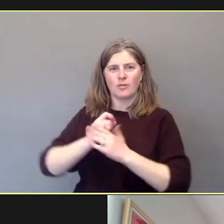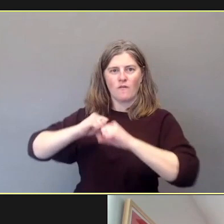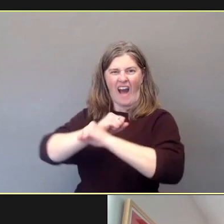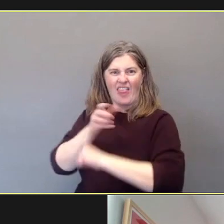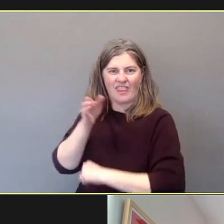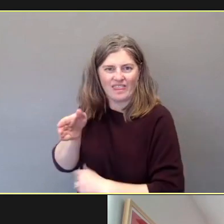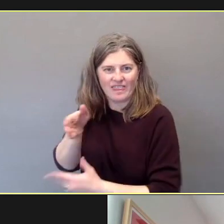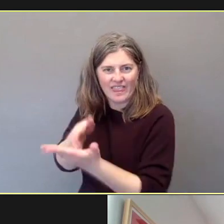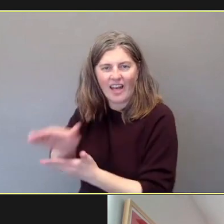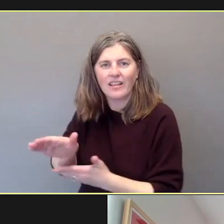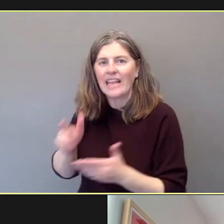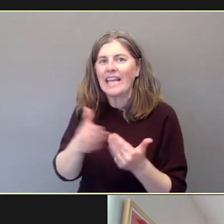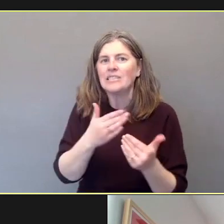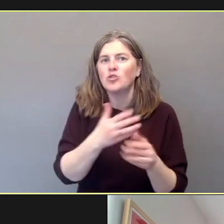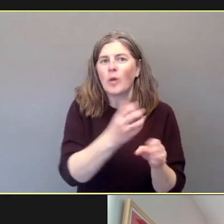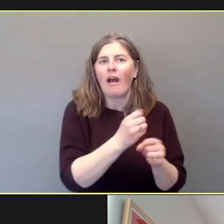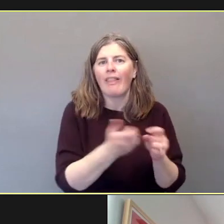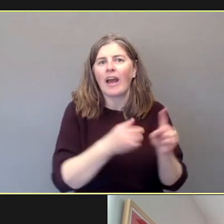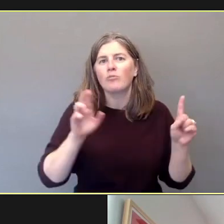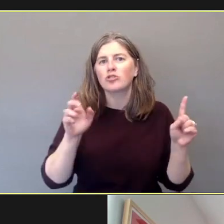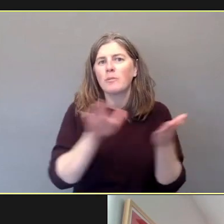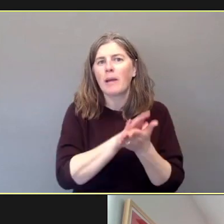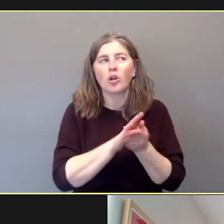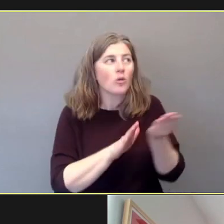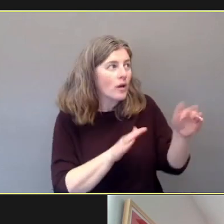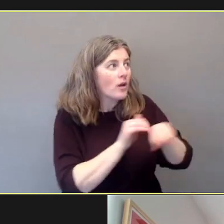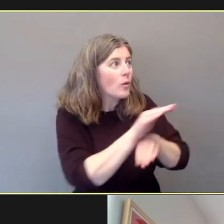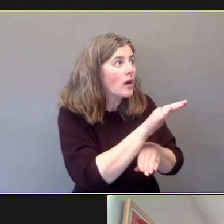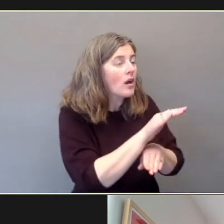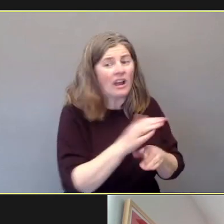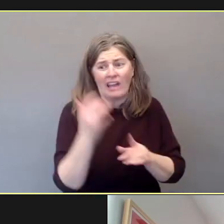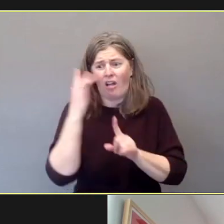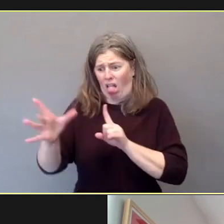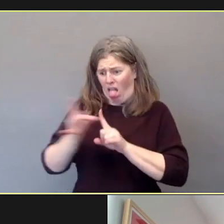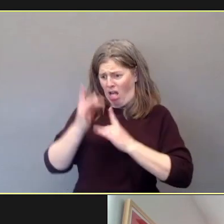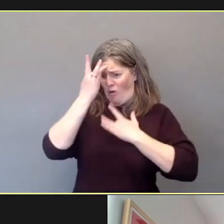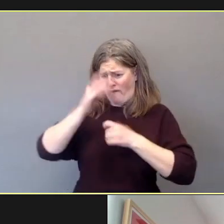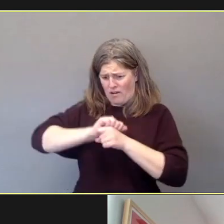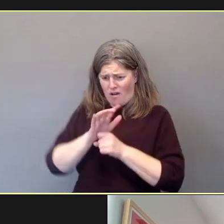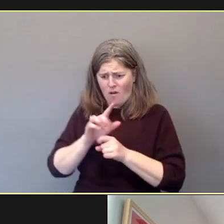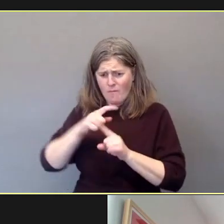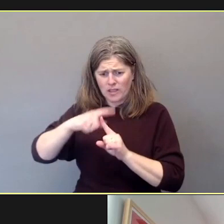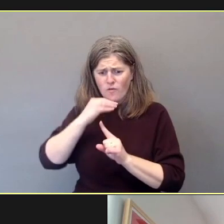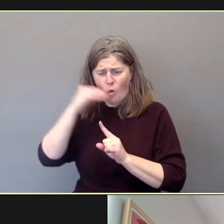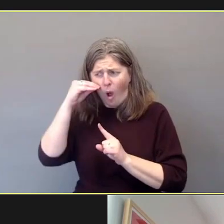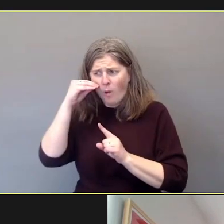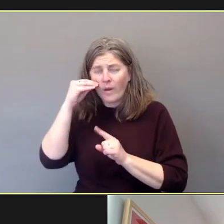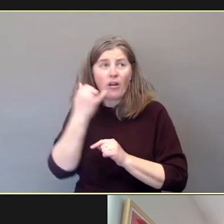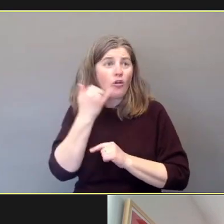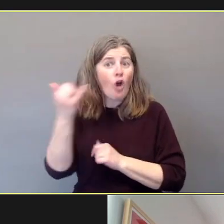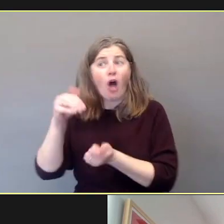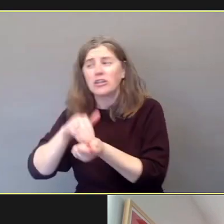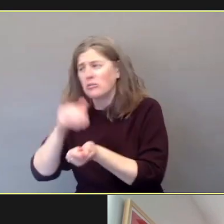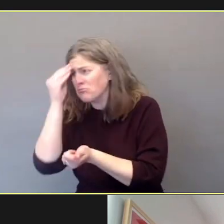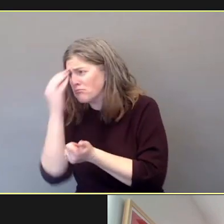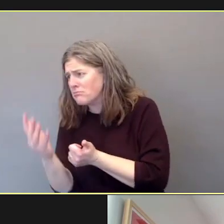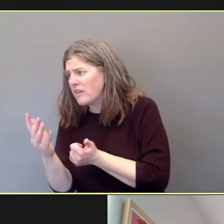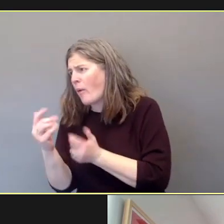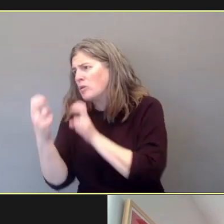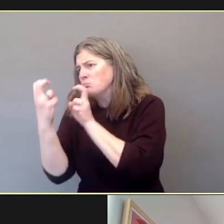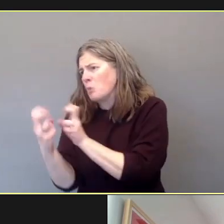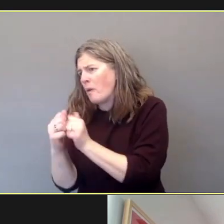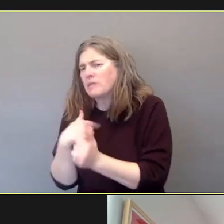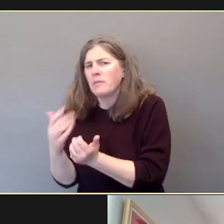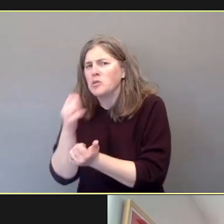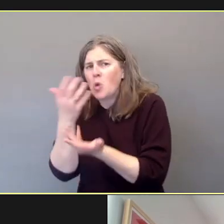a prescription, where we get COVID, we have a positive test at home, we call our doctor, maybe they want to see us, maybe